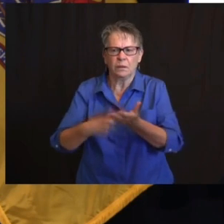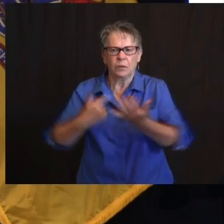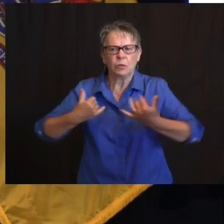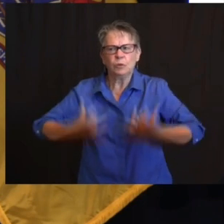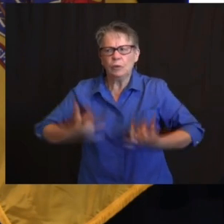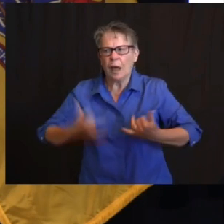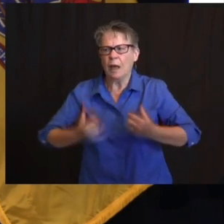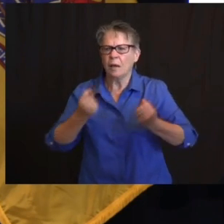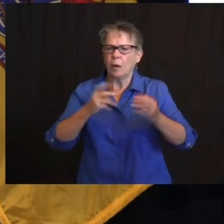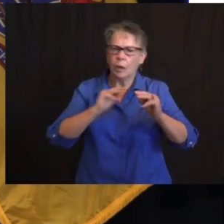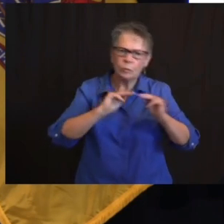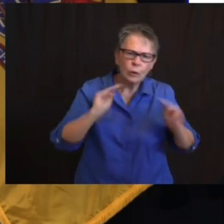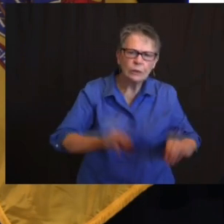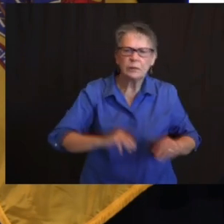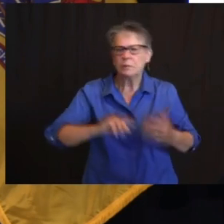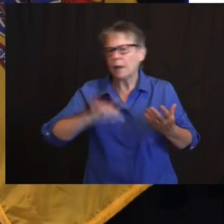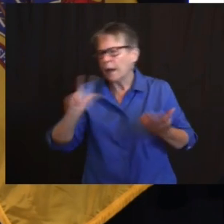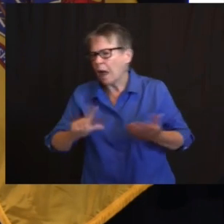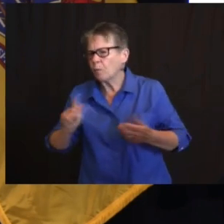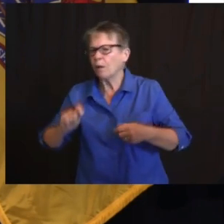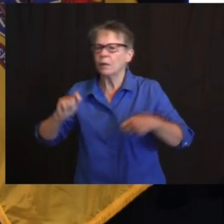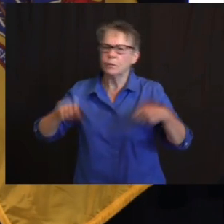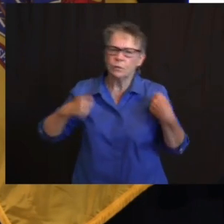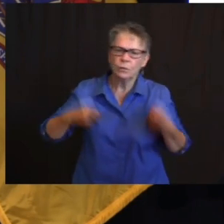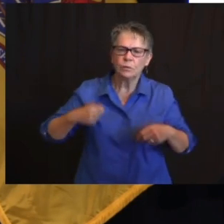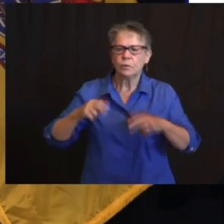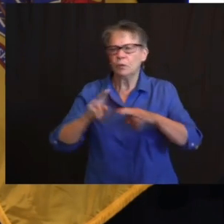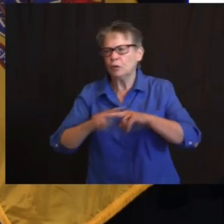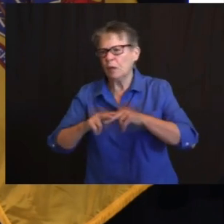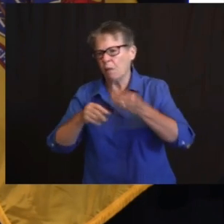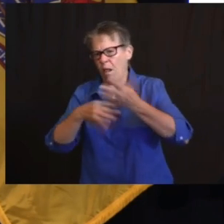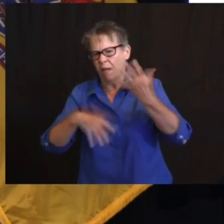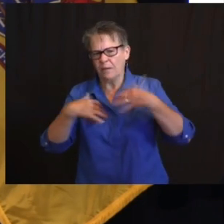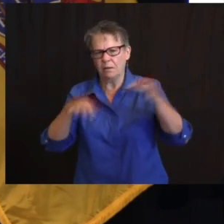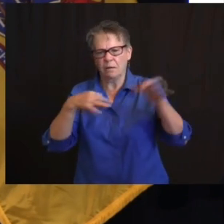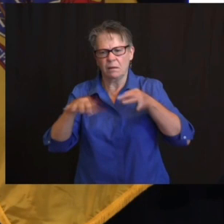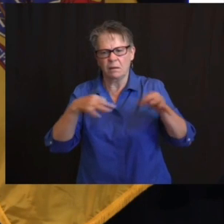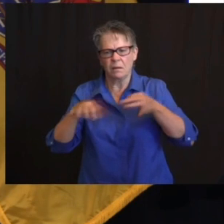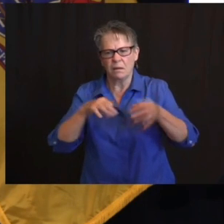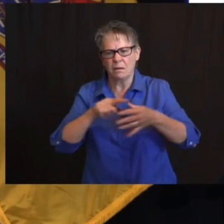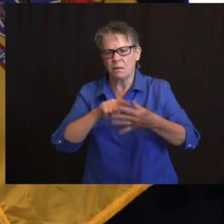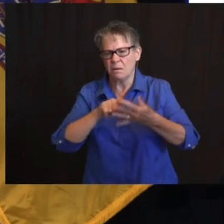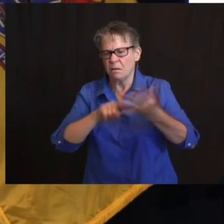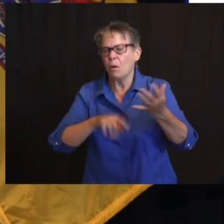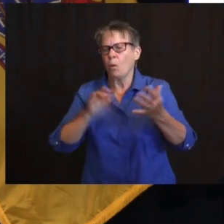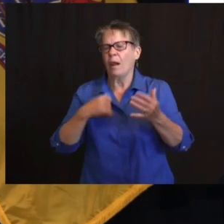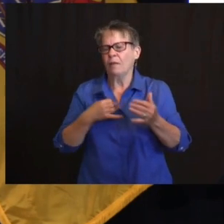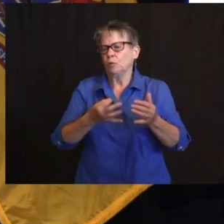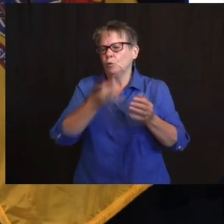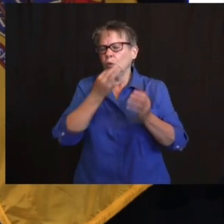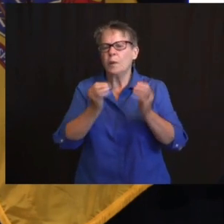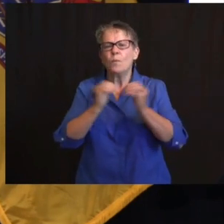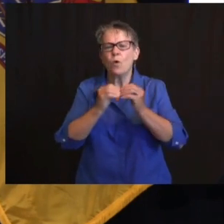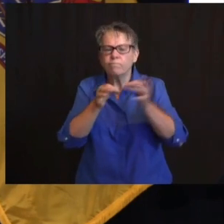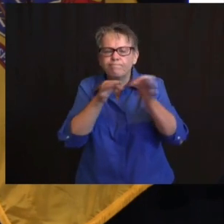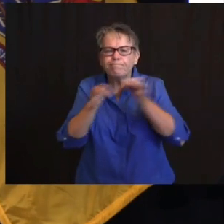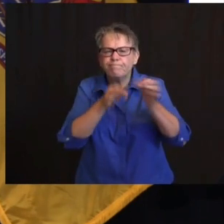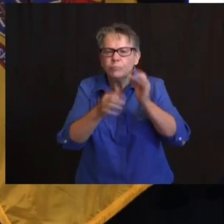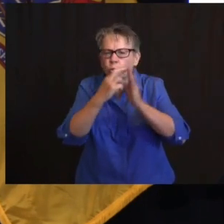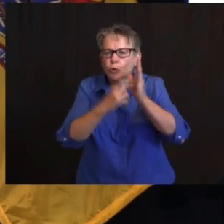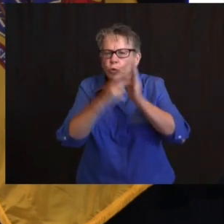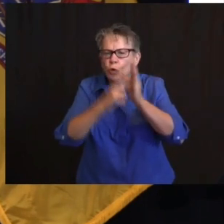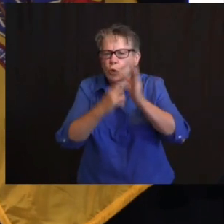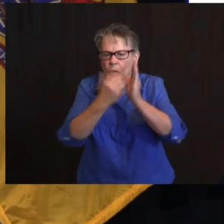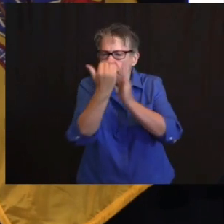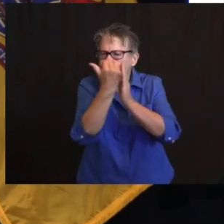cetera. Ed, you okay with that? Okay. With that, I'm going to mask up and say a few words